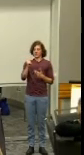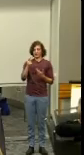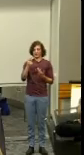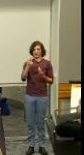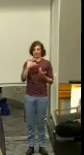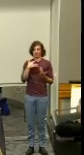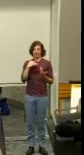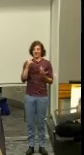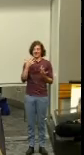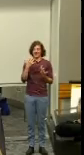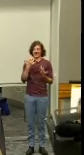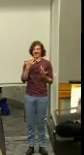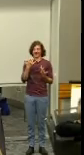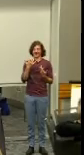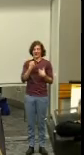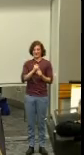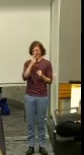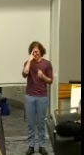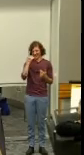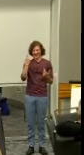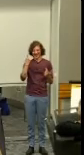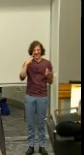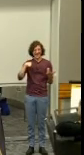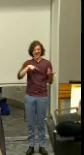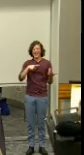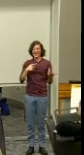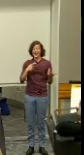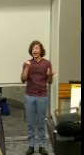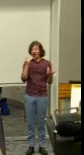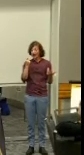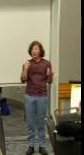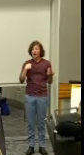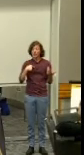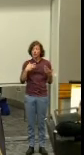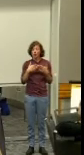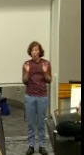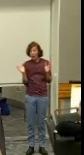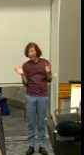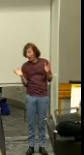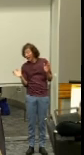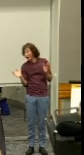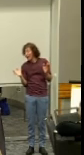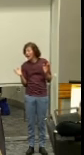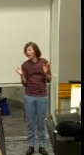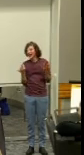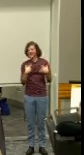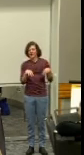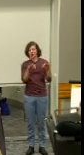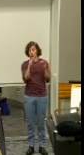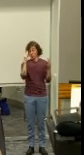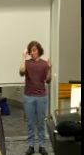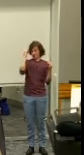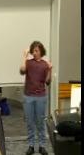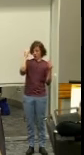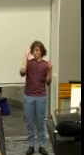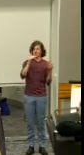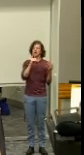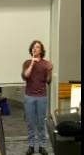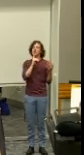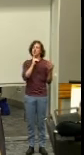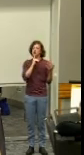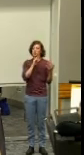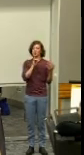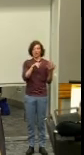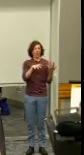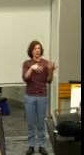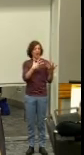for us. But very open to to how that looks. But a key consideration is that institutionalization and not